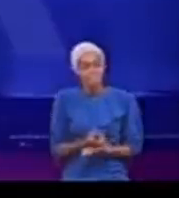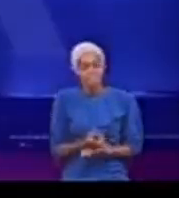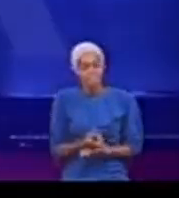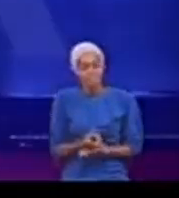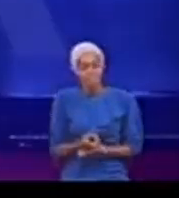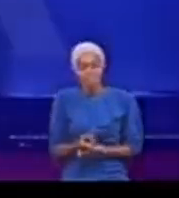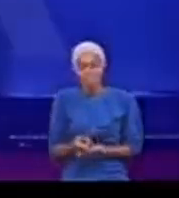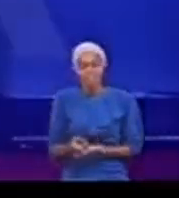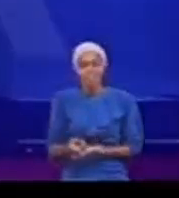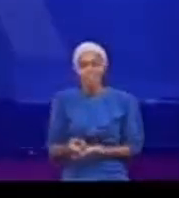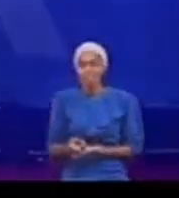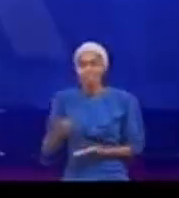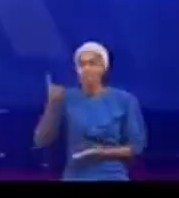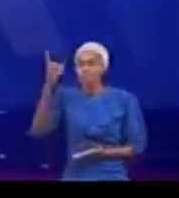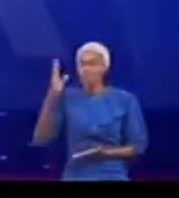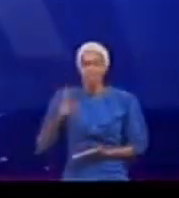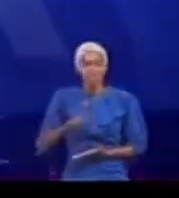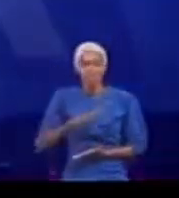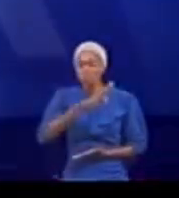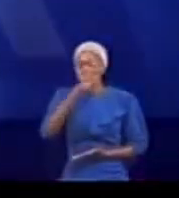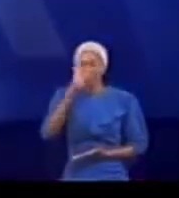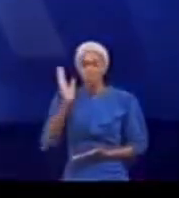He won't fail.